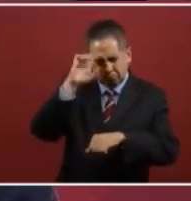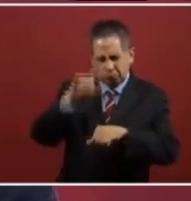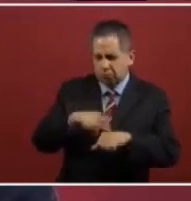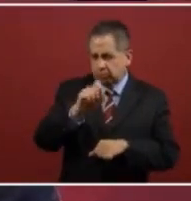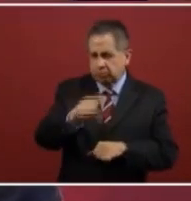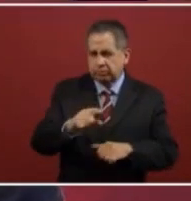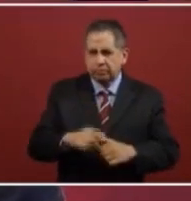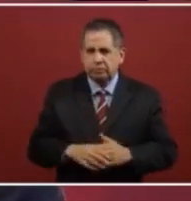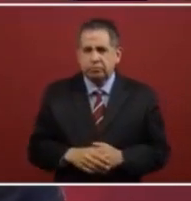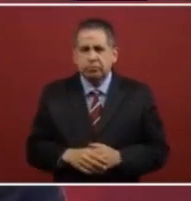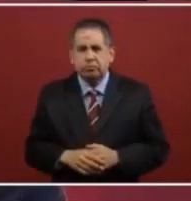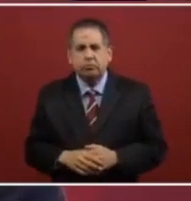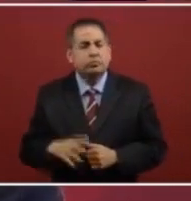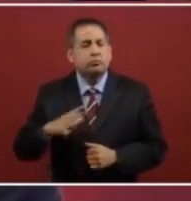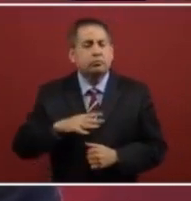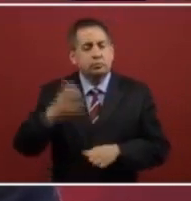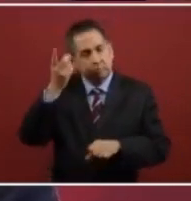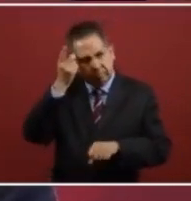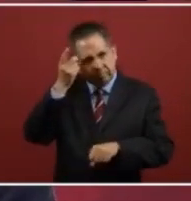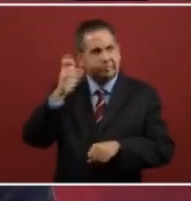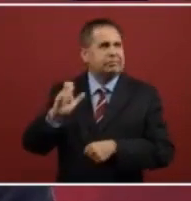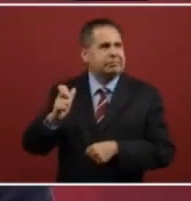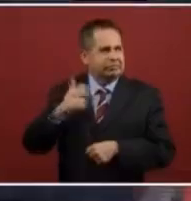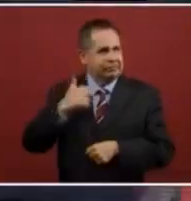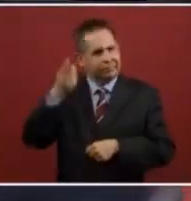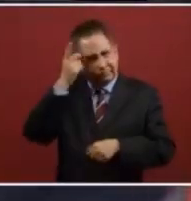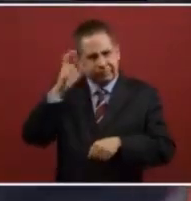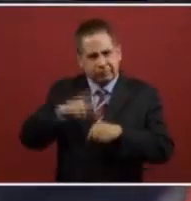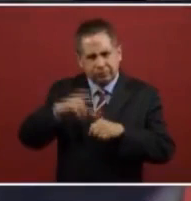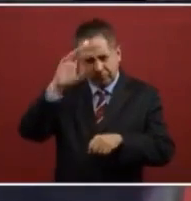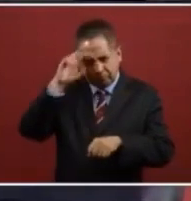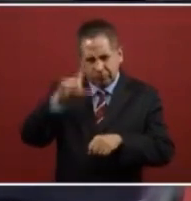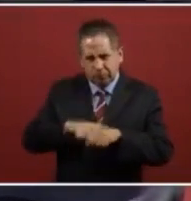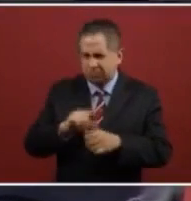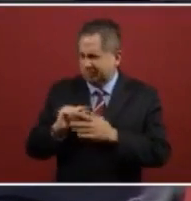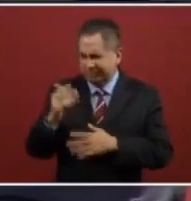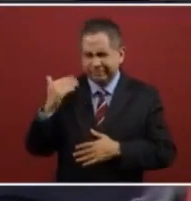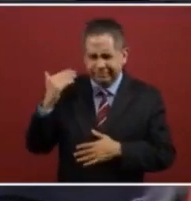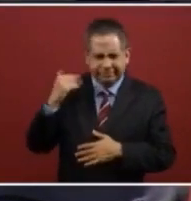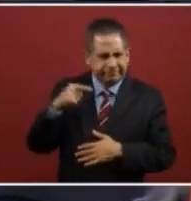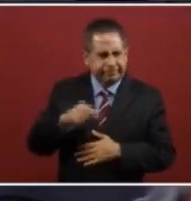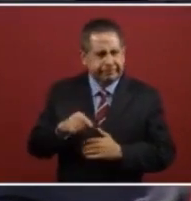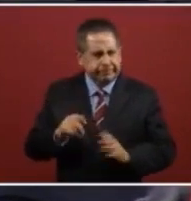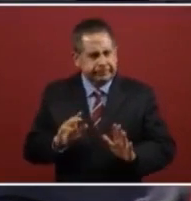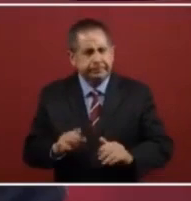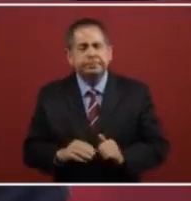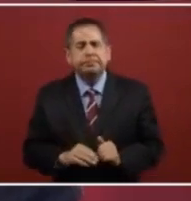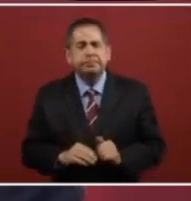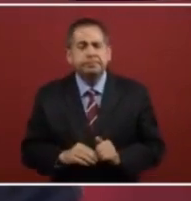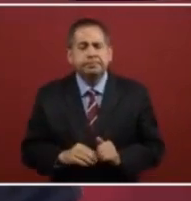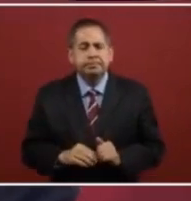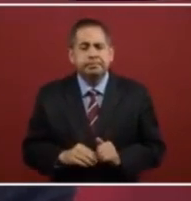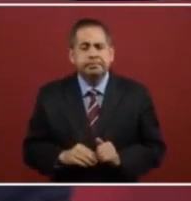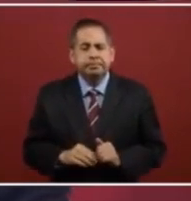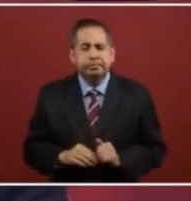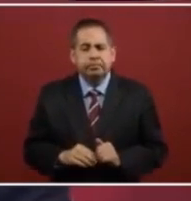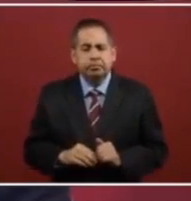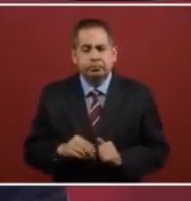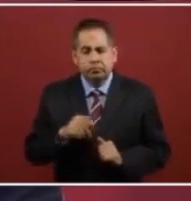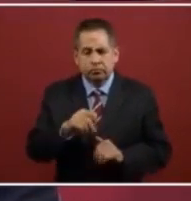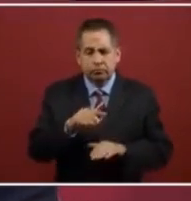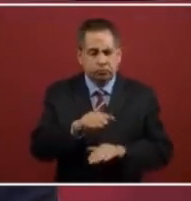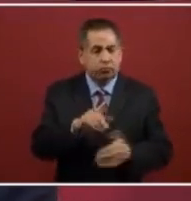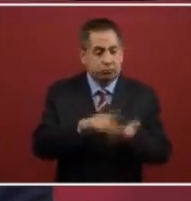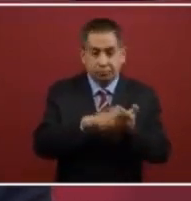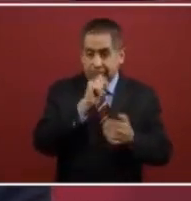he says Había regarding un cultures, director de cultura, there was a eso más guy reciente, that was assigned to culture more recently. tuvo que ver con